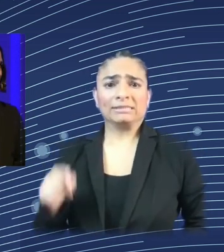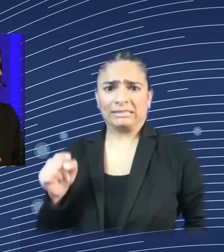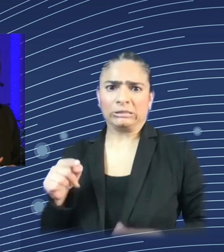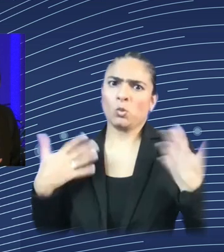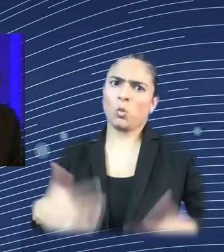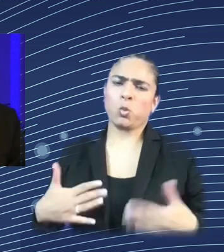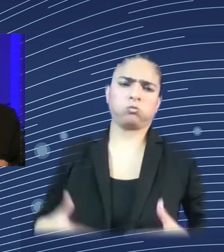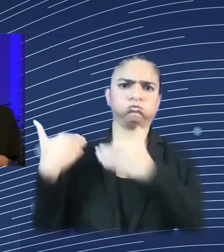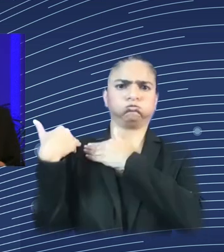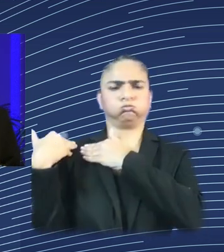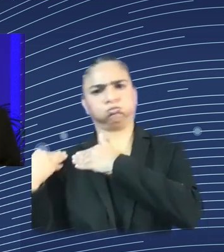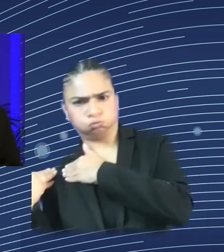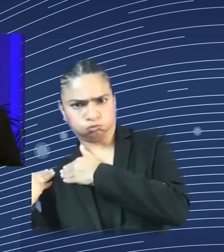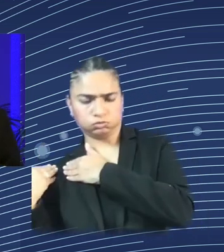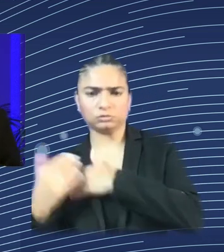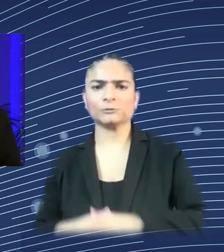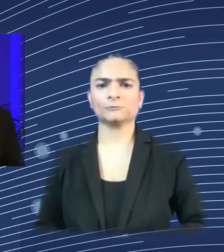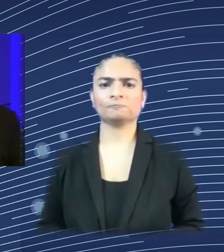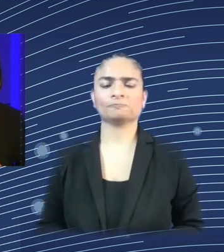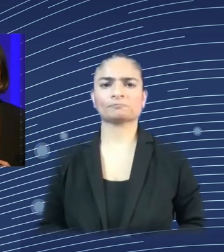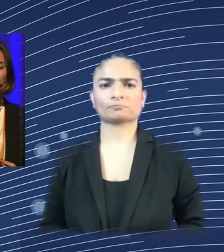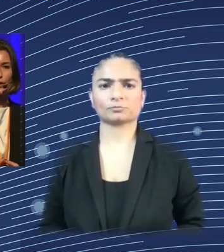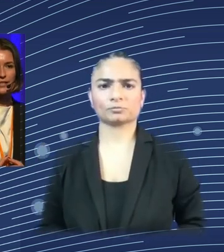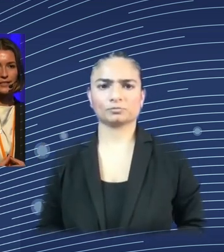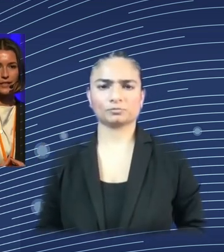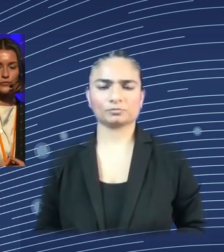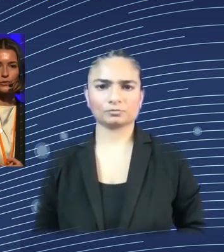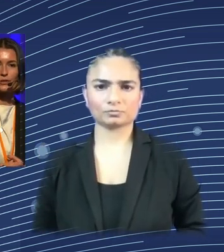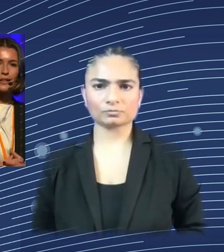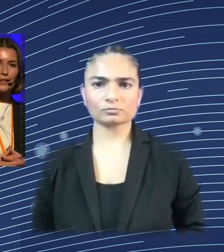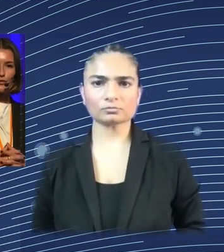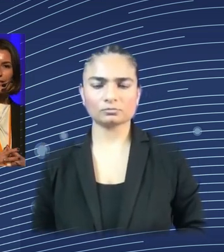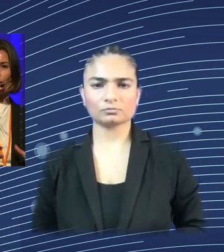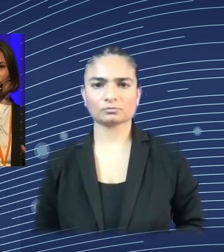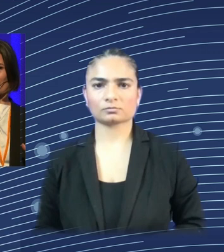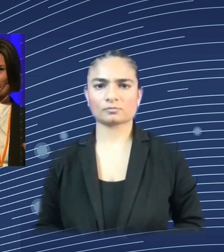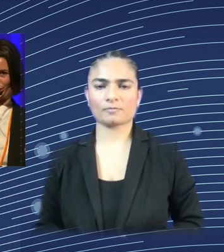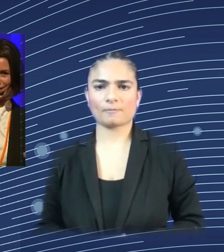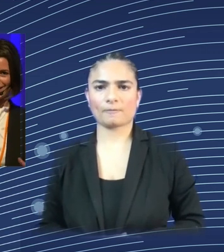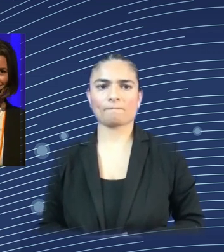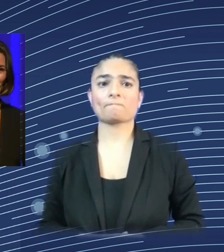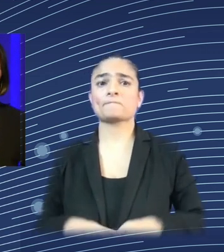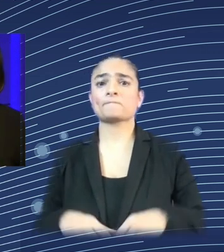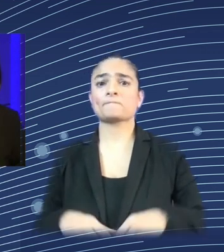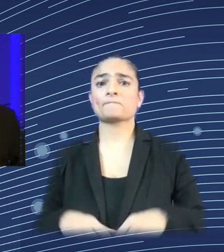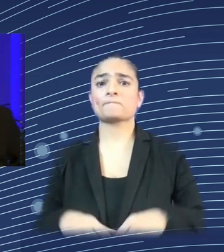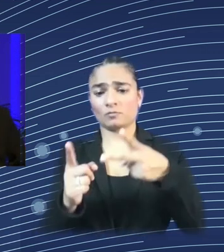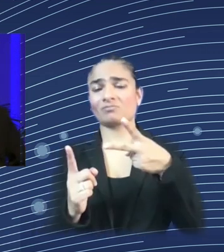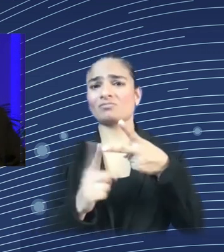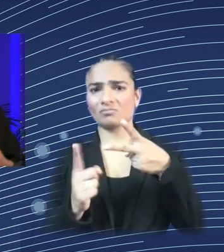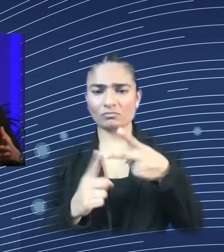predict which cases have a high probability for a successful recourse process. That